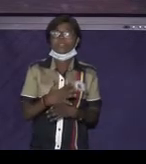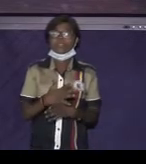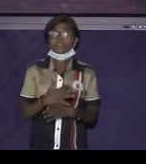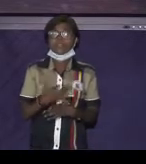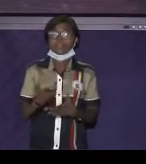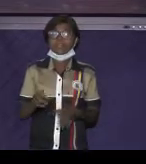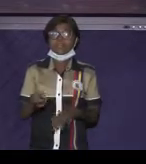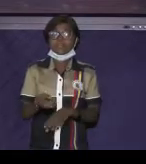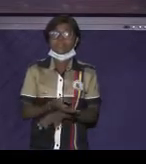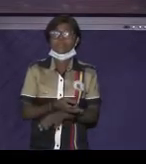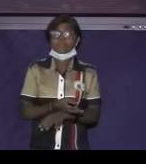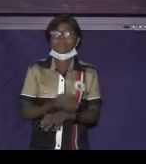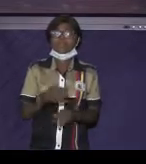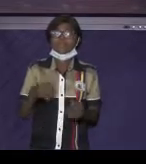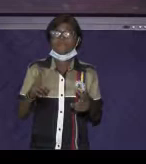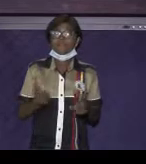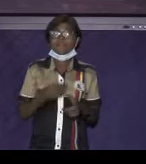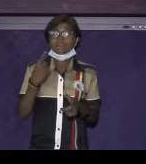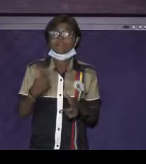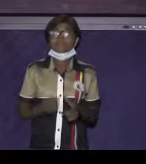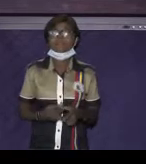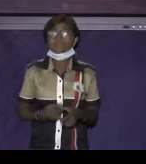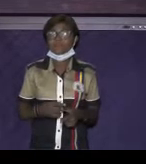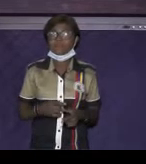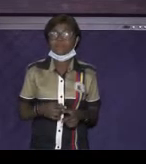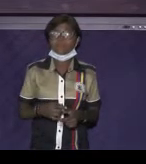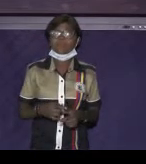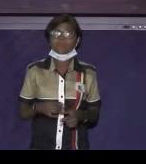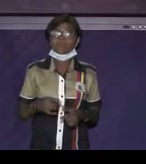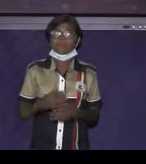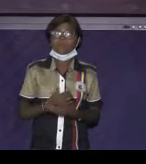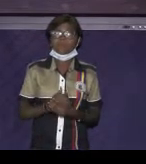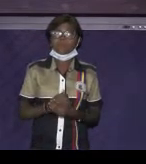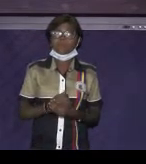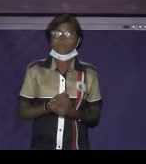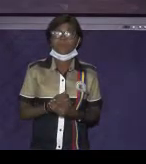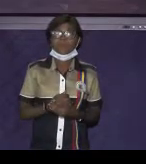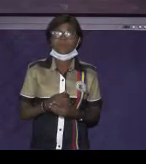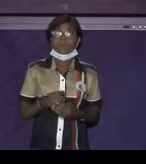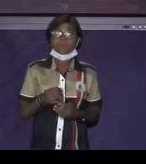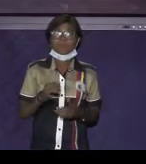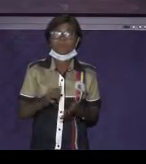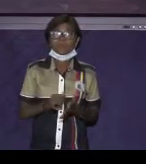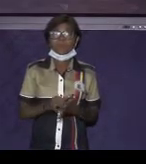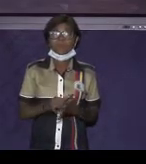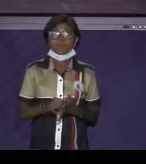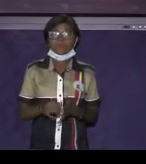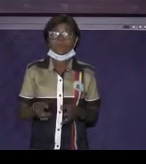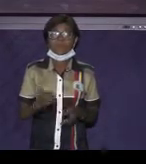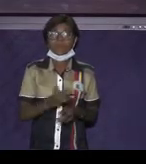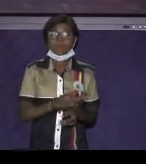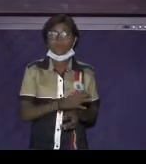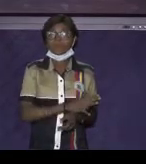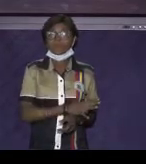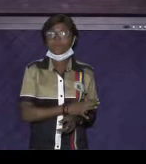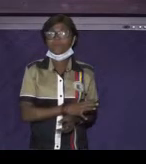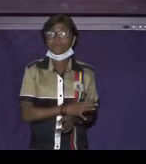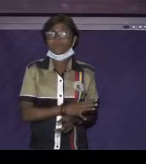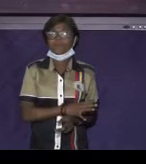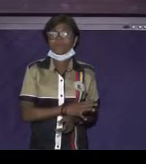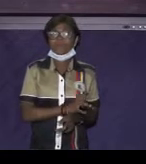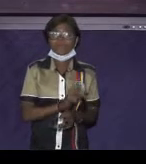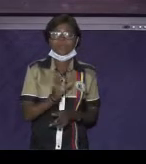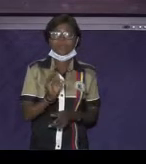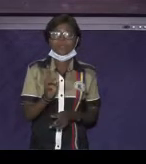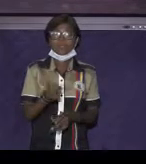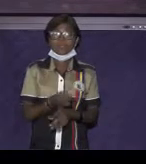let's multiply. 8 times 0 is 0. 8 times 0 is 0. 8 times 6 is 48. Regroup 4. 8 times